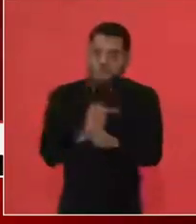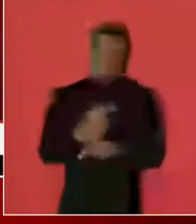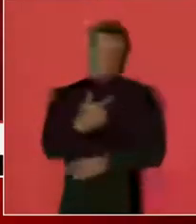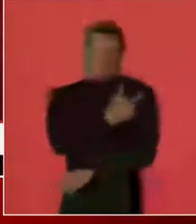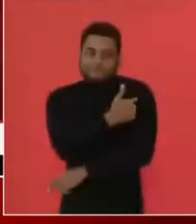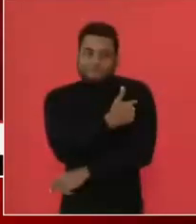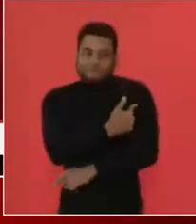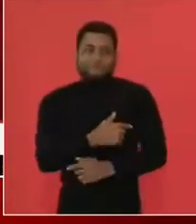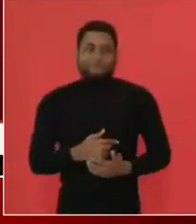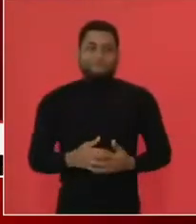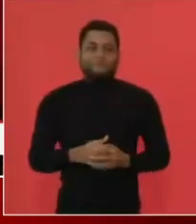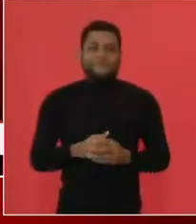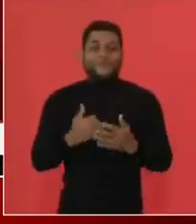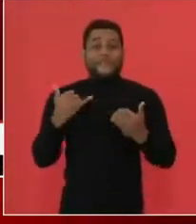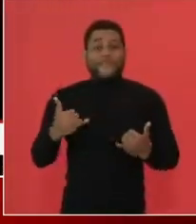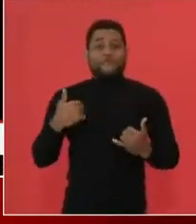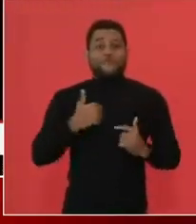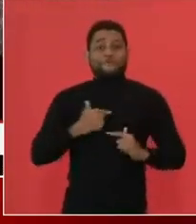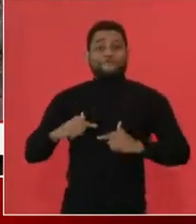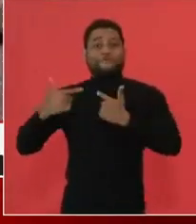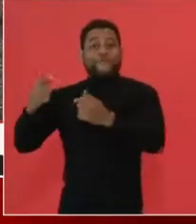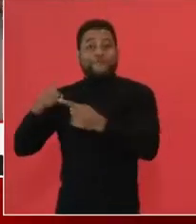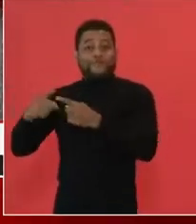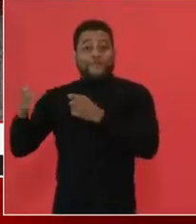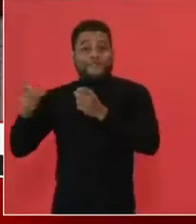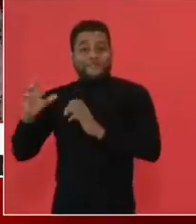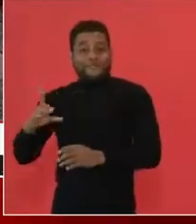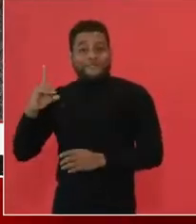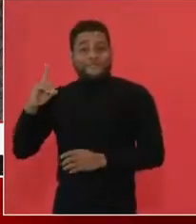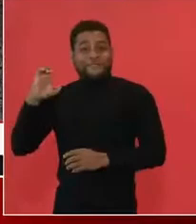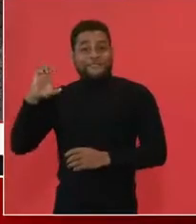of DCHR. Thank you, Ventress.